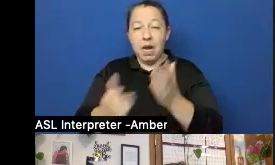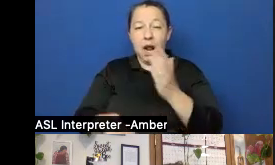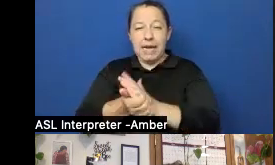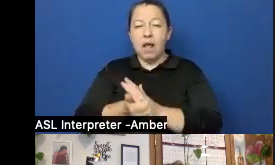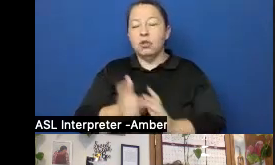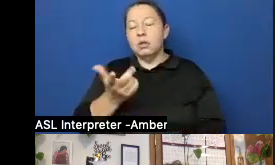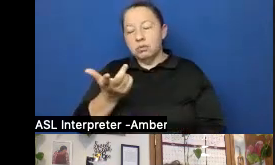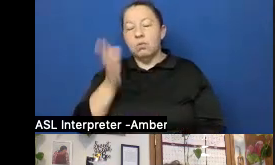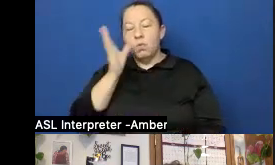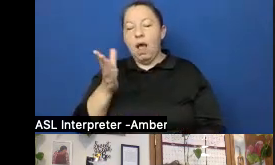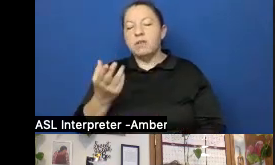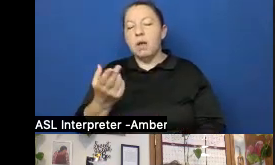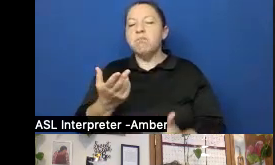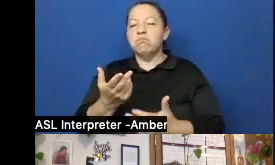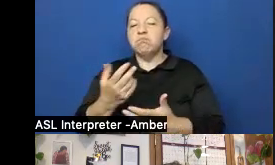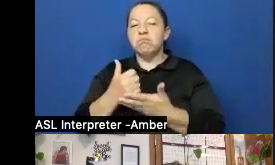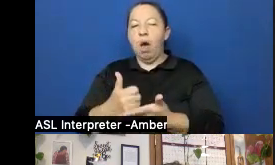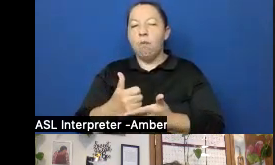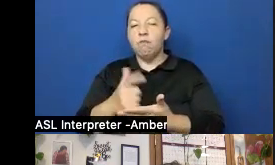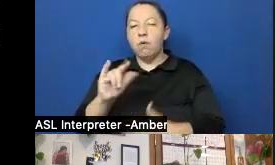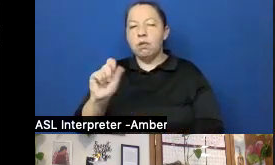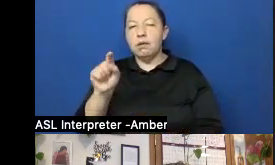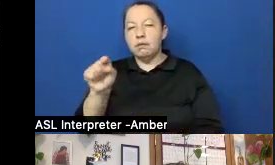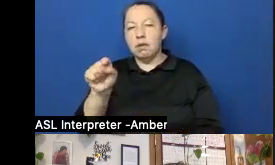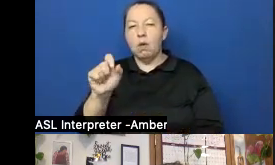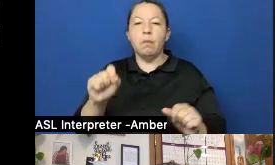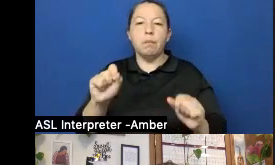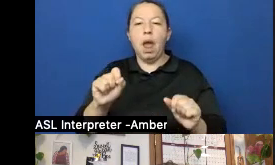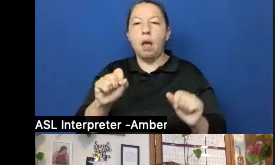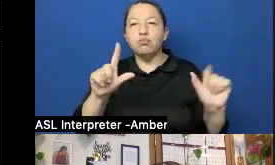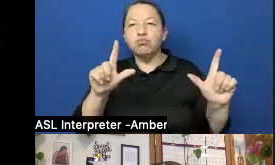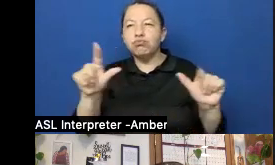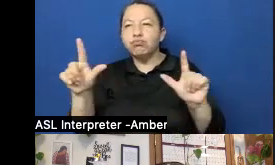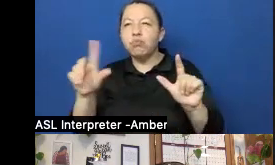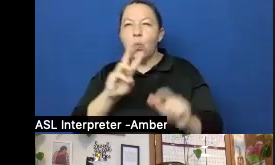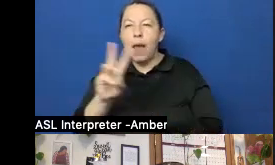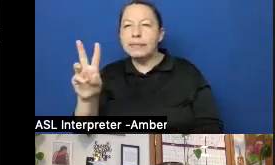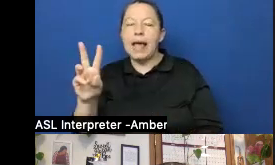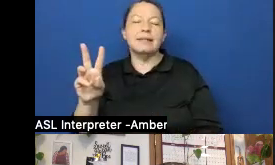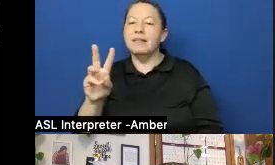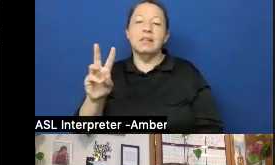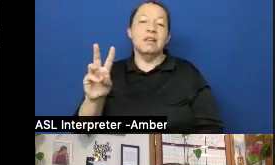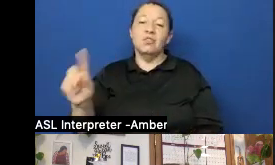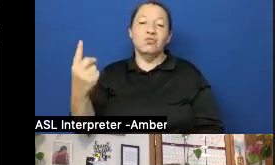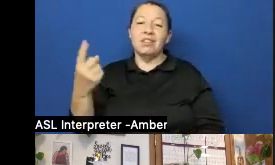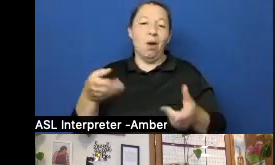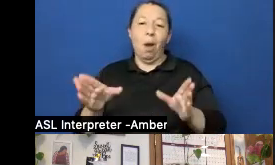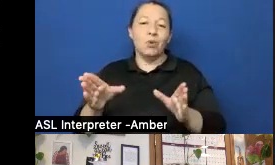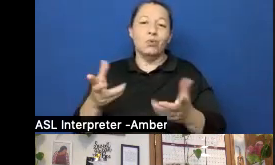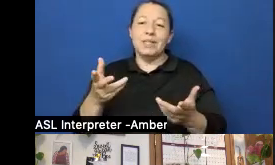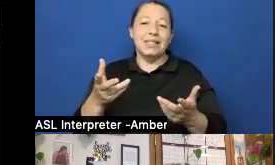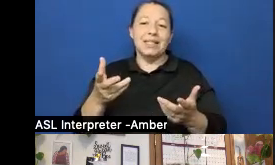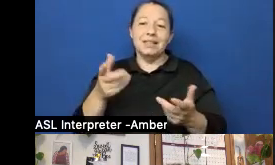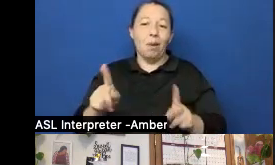useful links in there to be able to go check out some websites. And this is just an opportunity to educate yourself, because